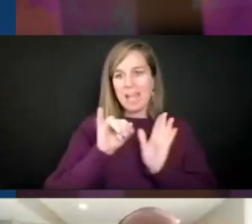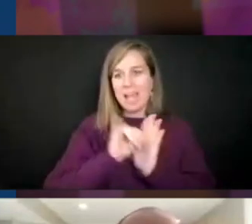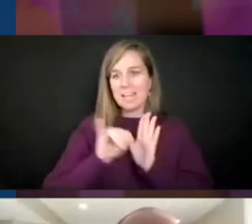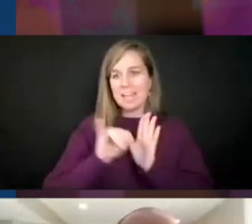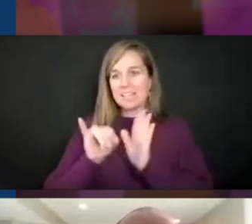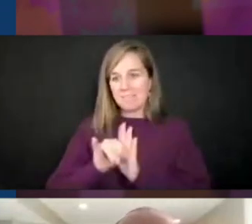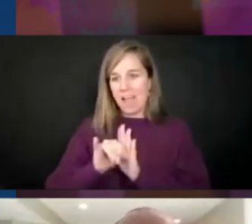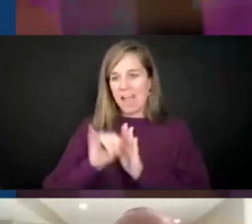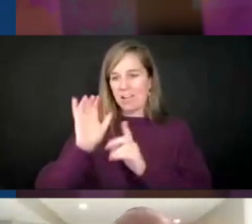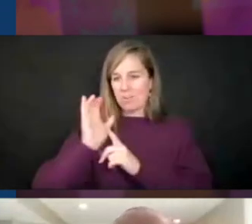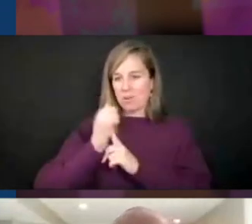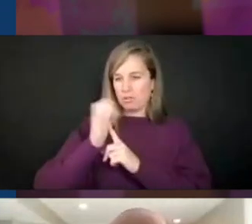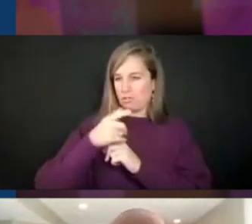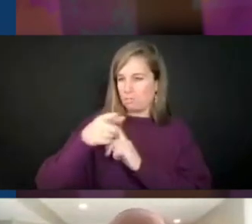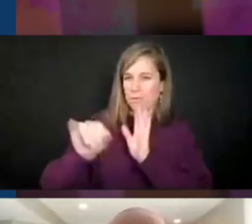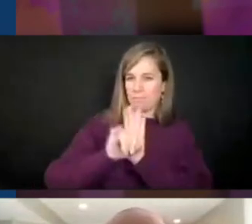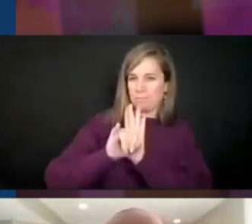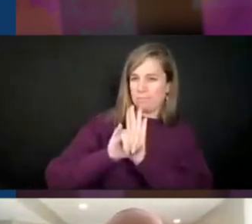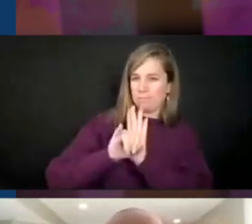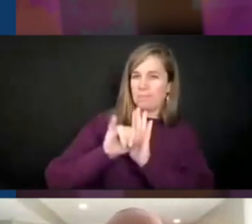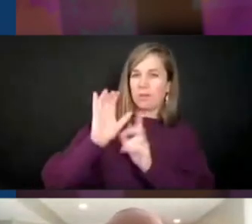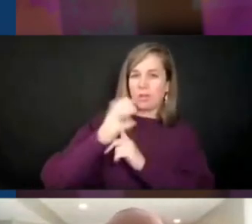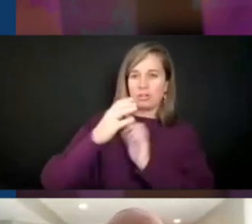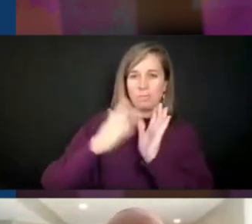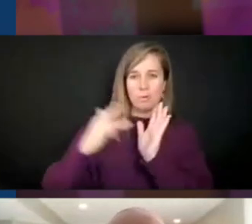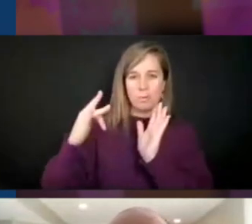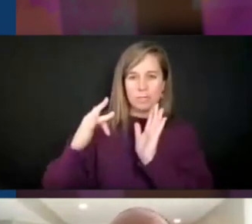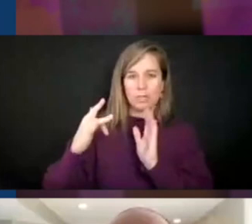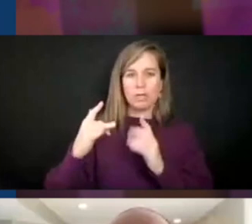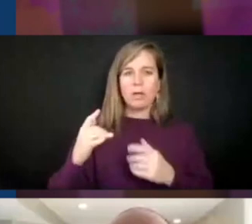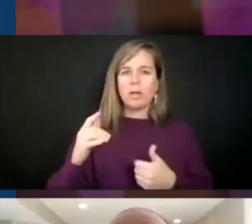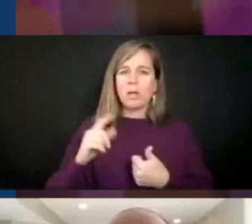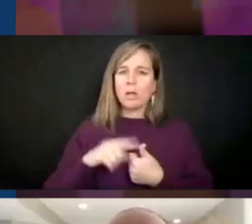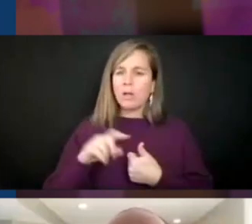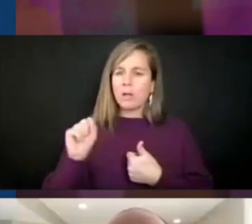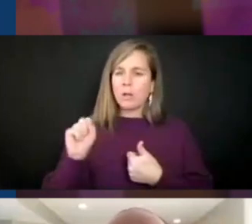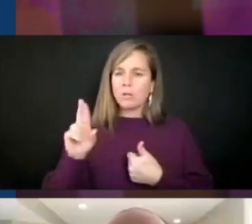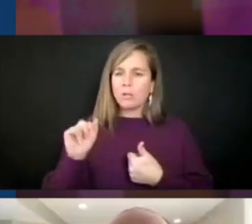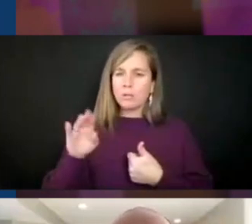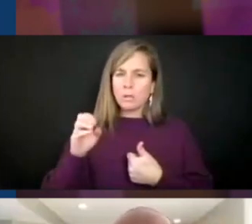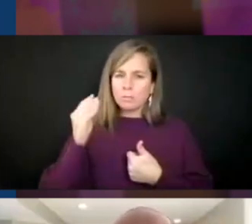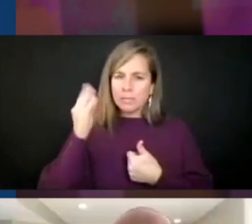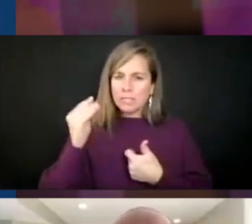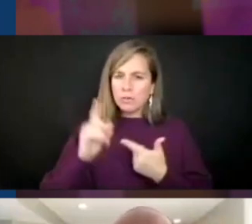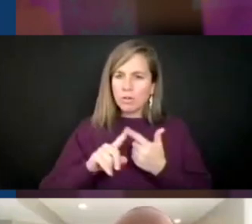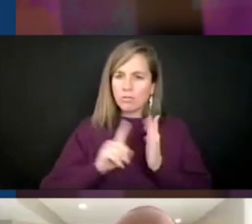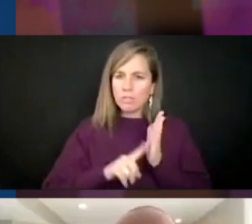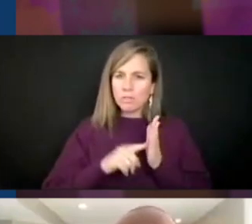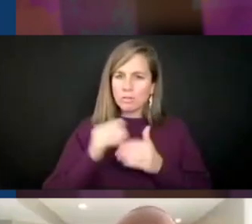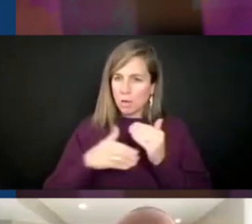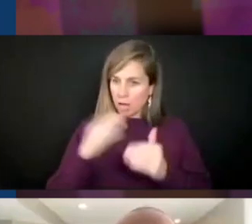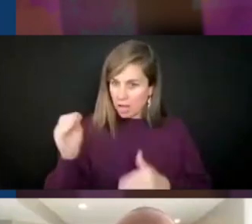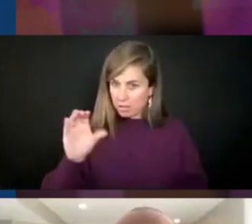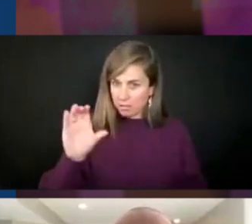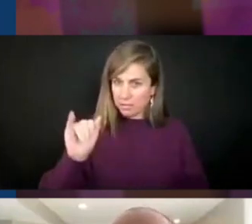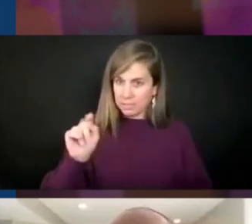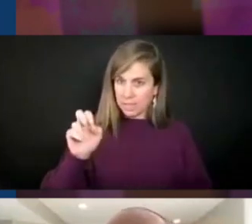appropriation. What was the source material, the research process, and are they cited?